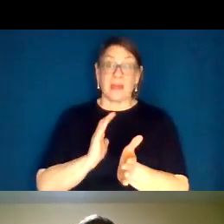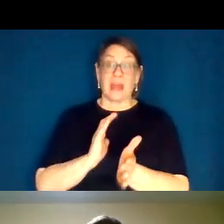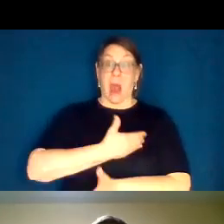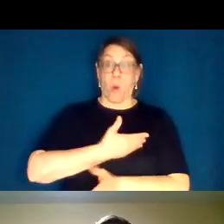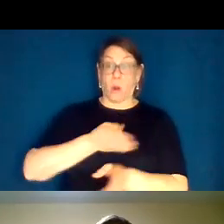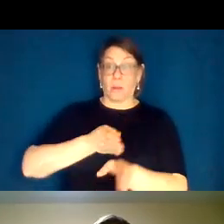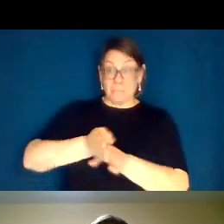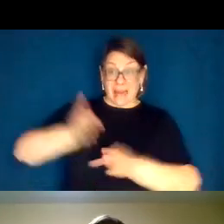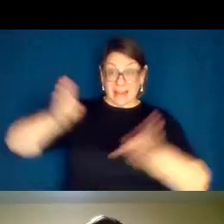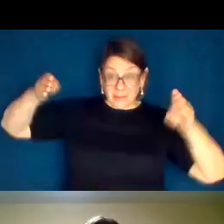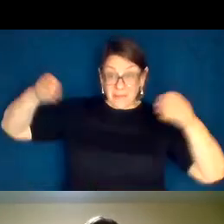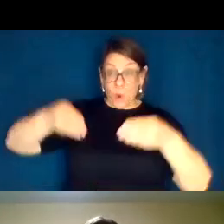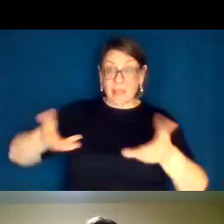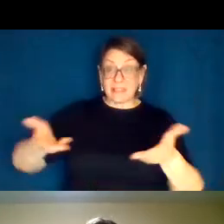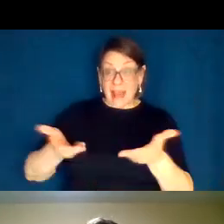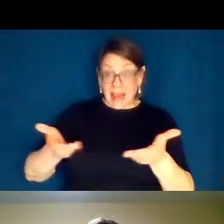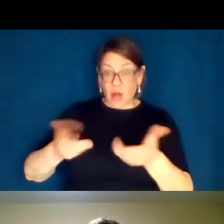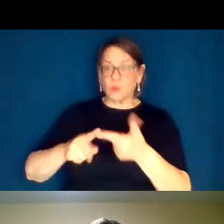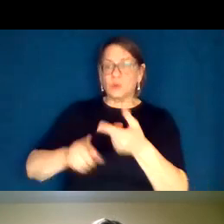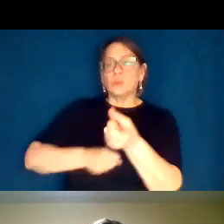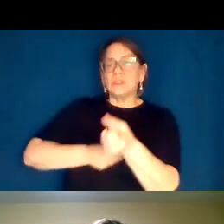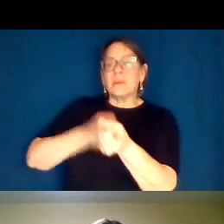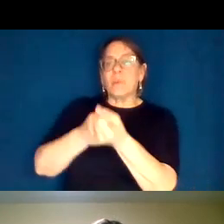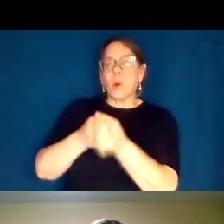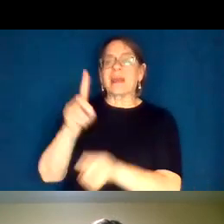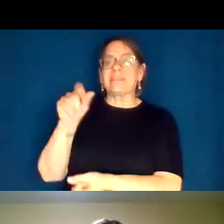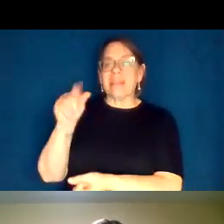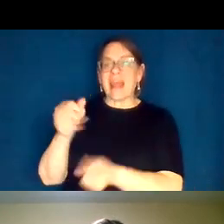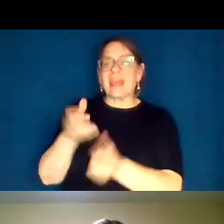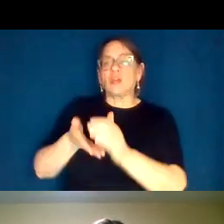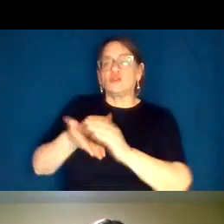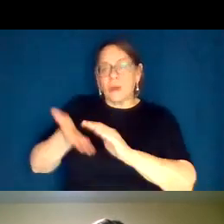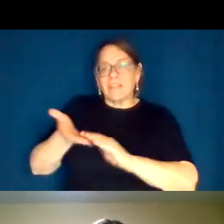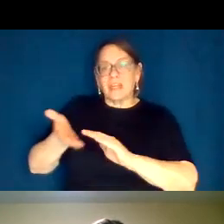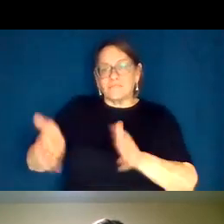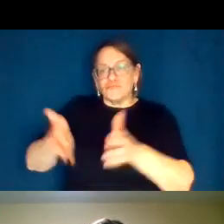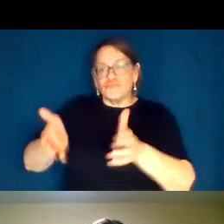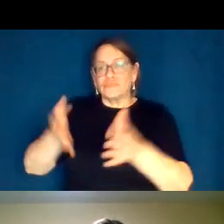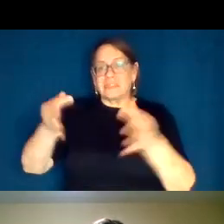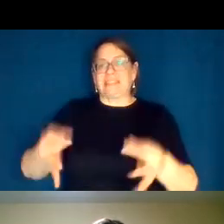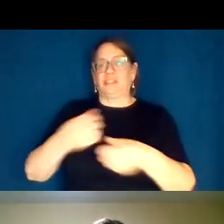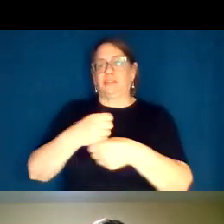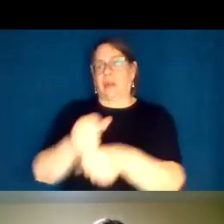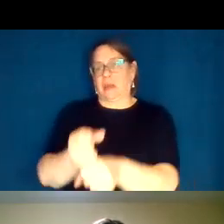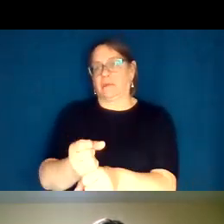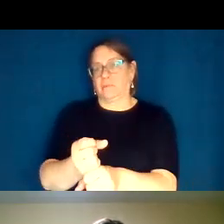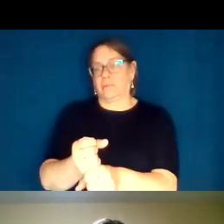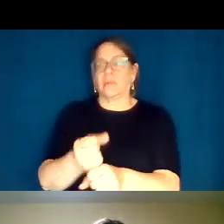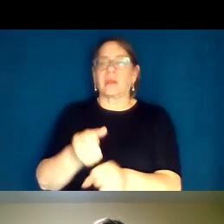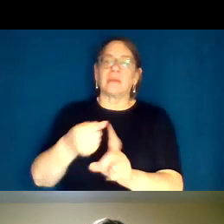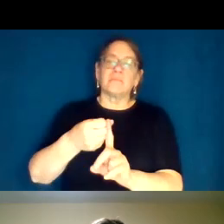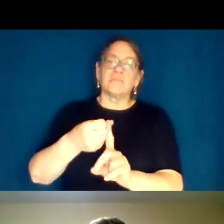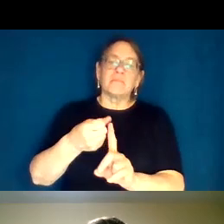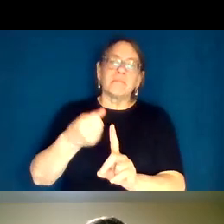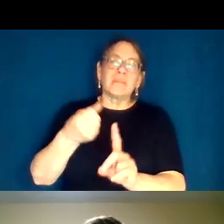here is we want to support data-driven decision-making. And, just to add a little bit more depth,